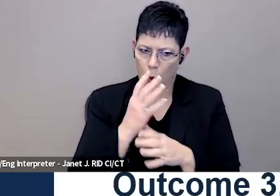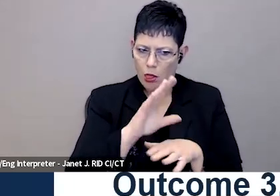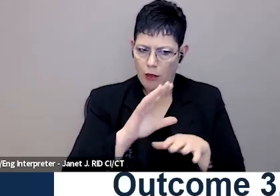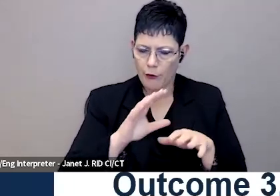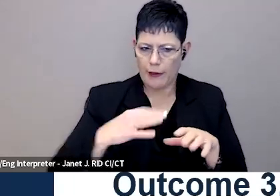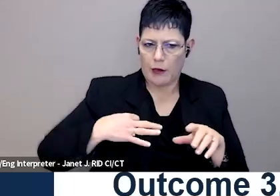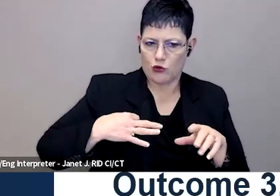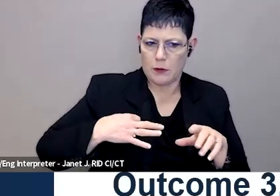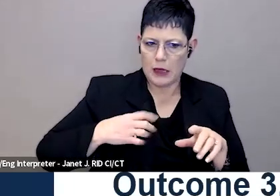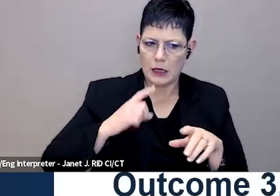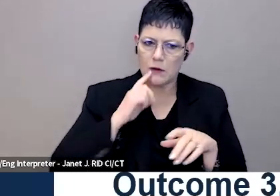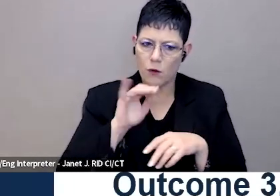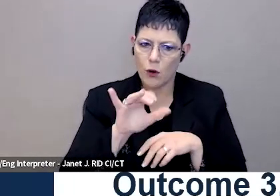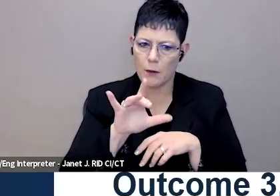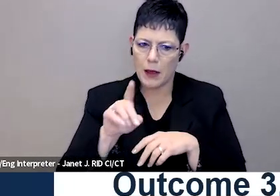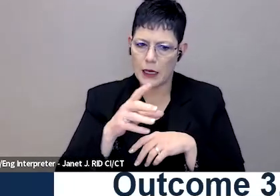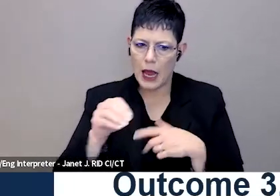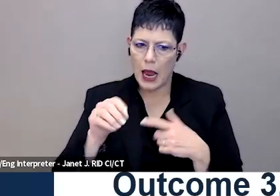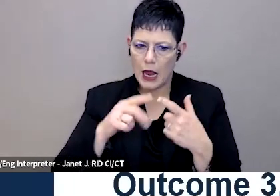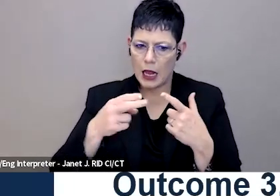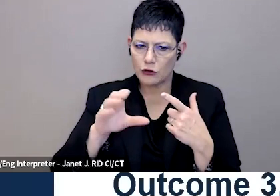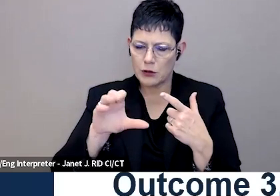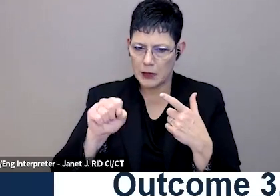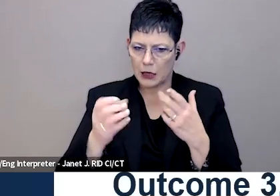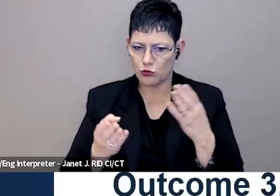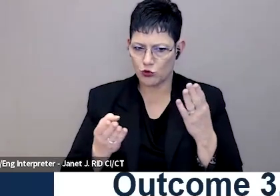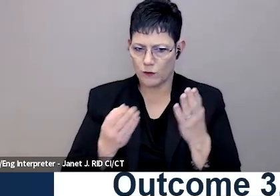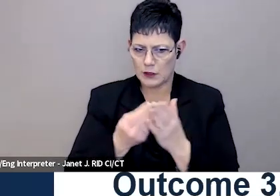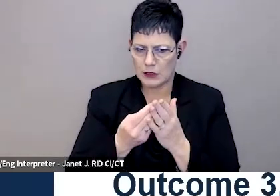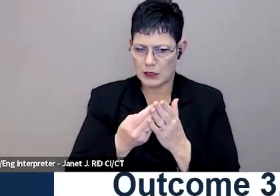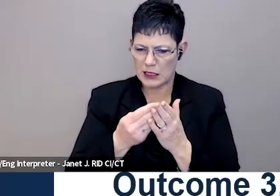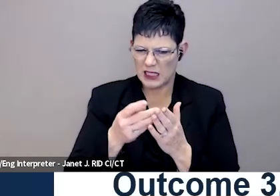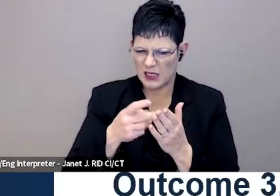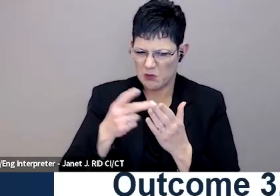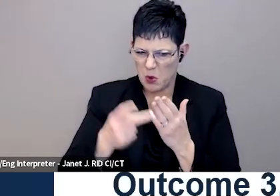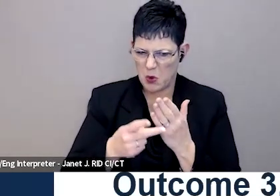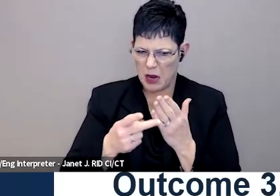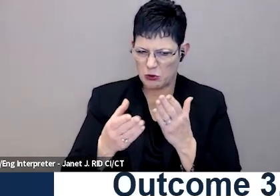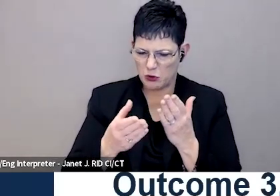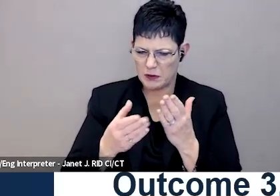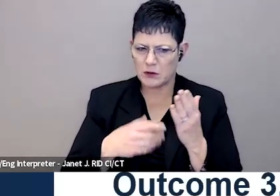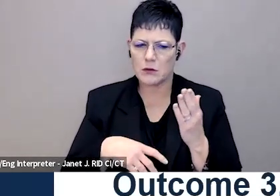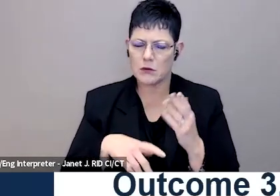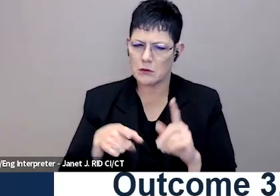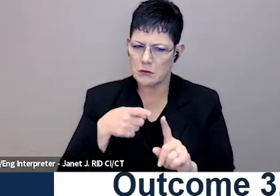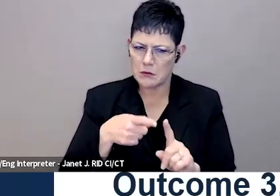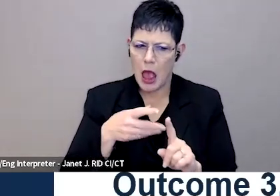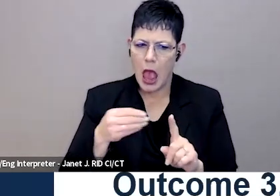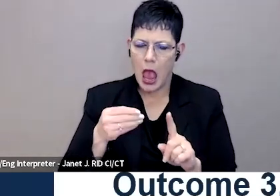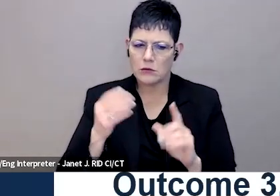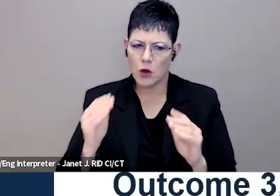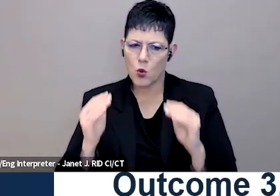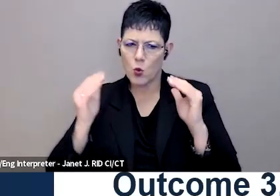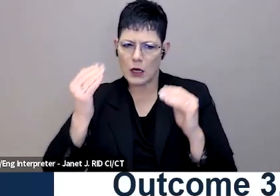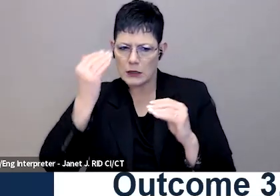for Medicaid and for HCBS services in particular, and raising